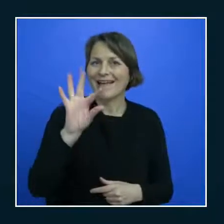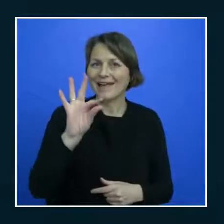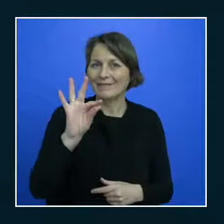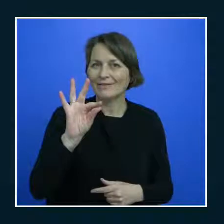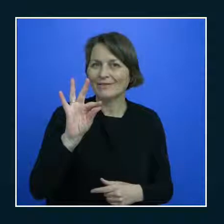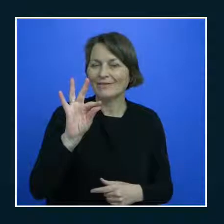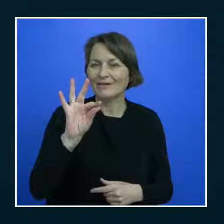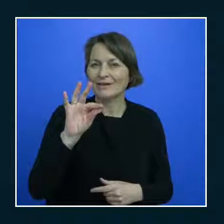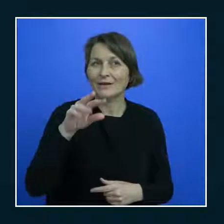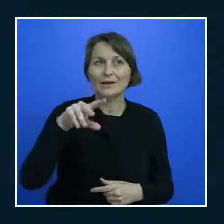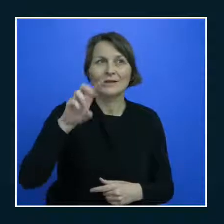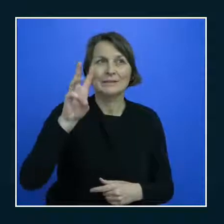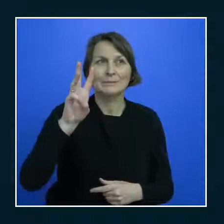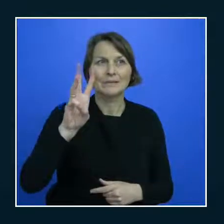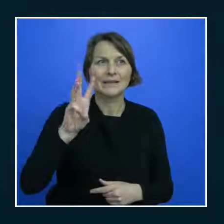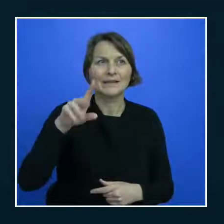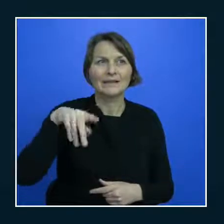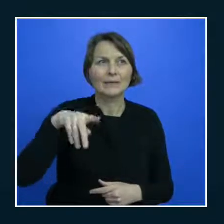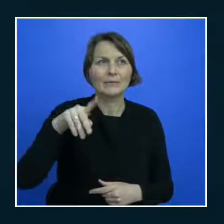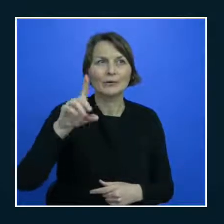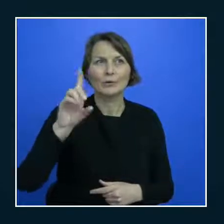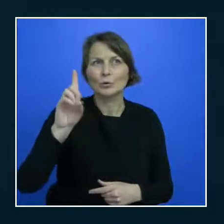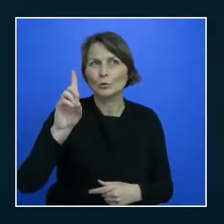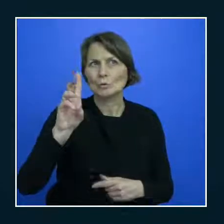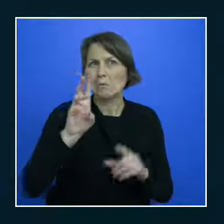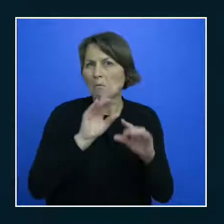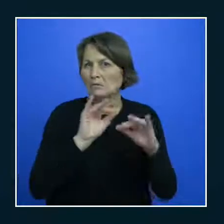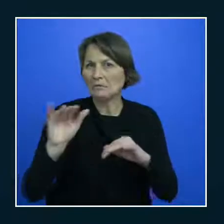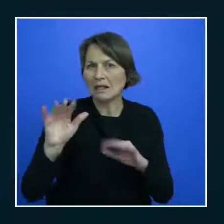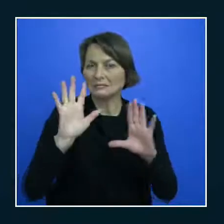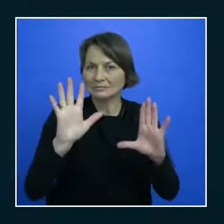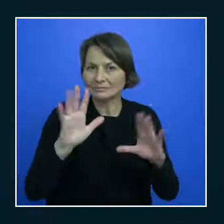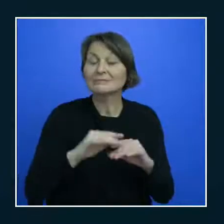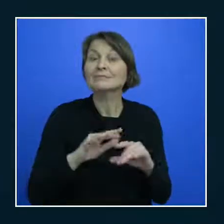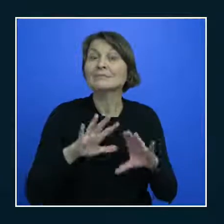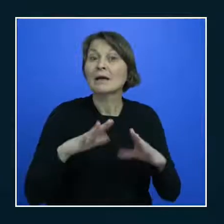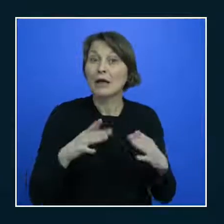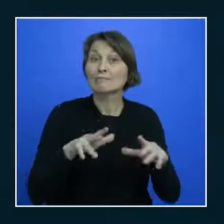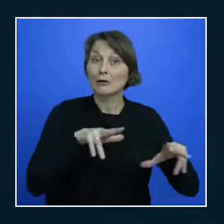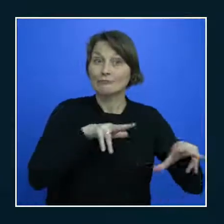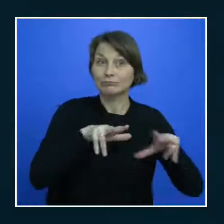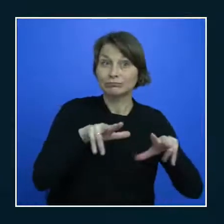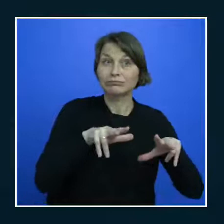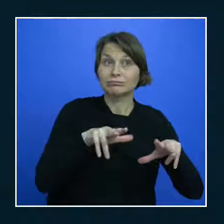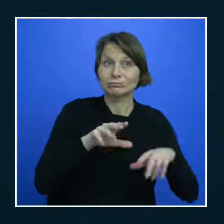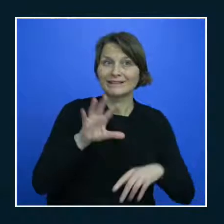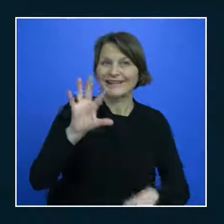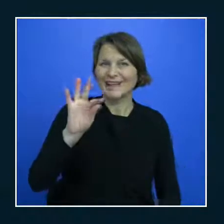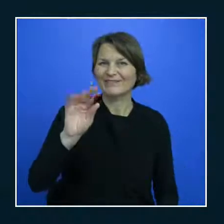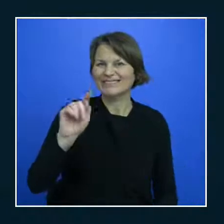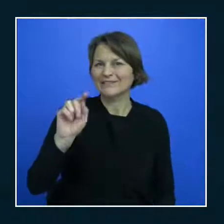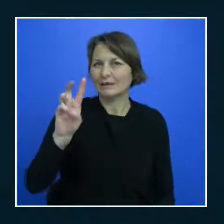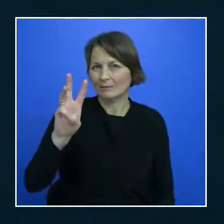we celebrate diversity in tech. And we do that with 5 different tracks from,